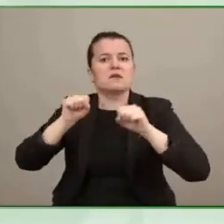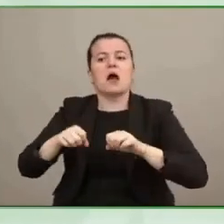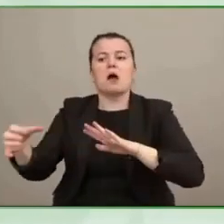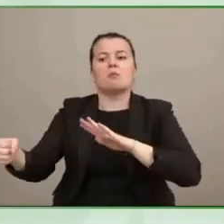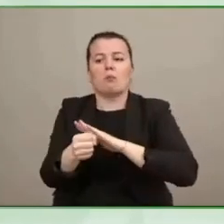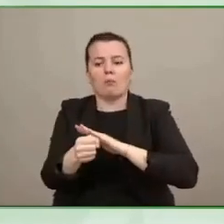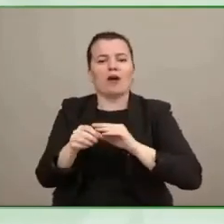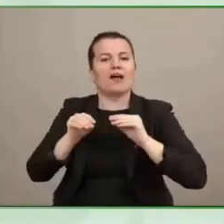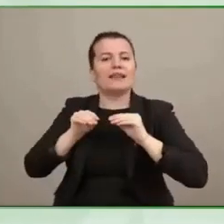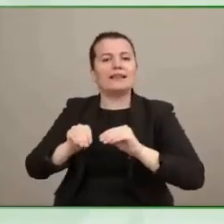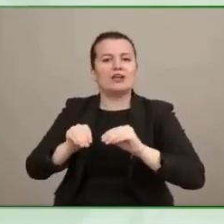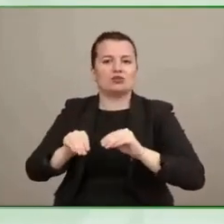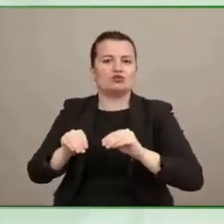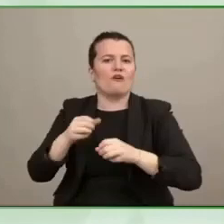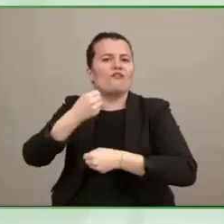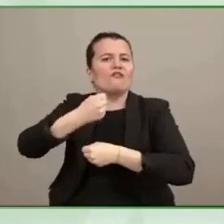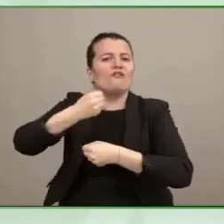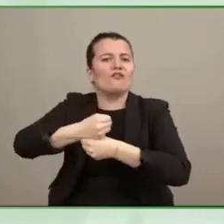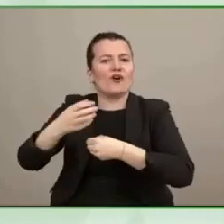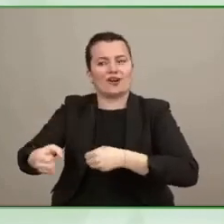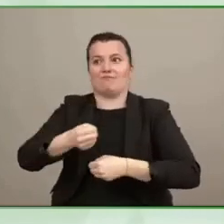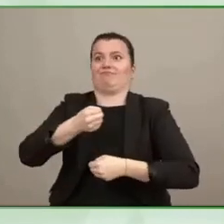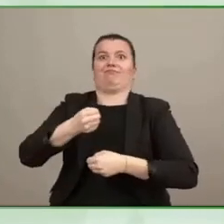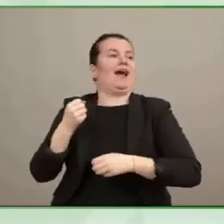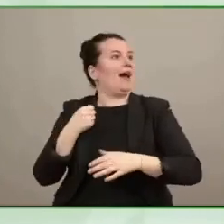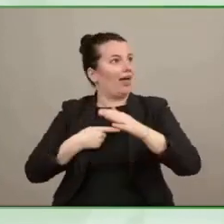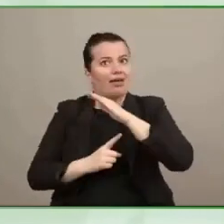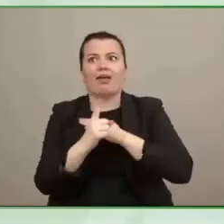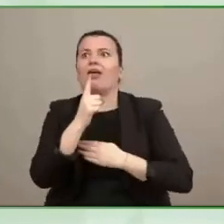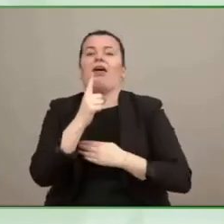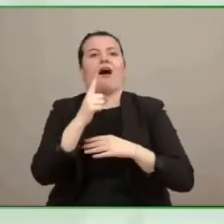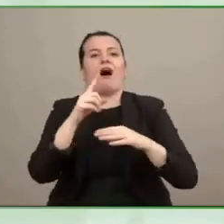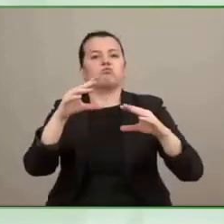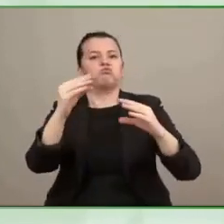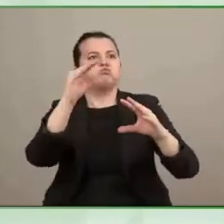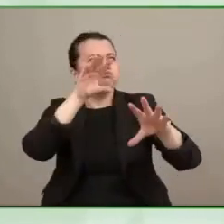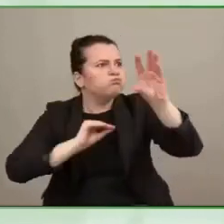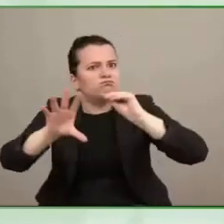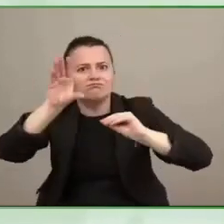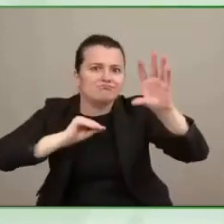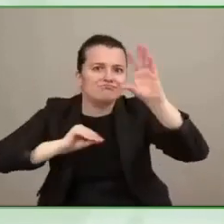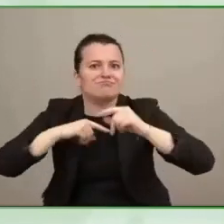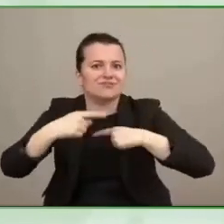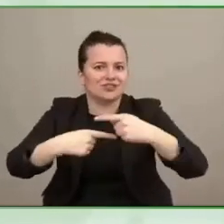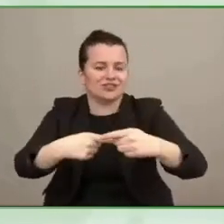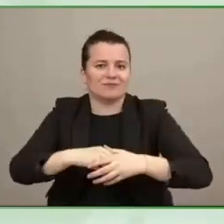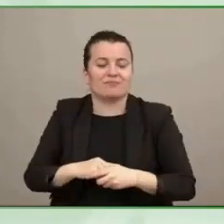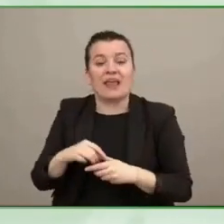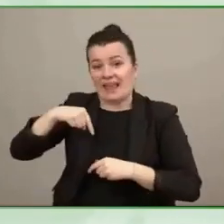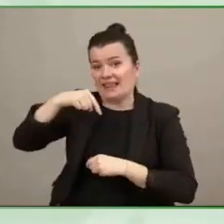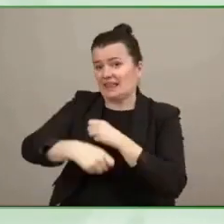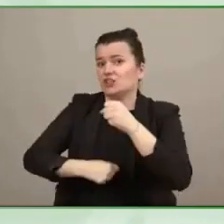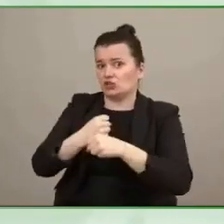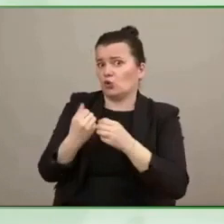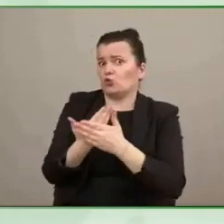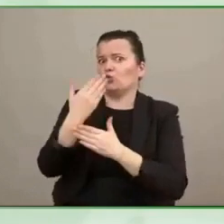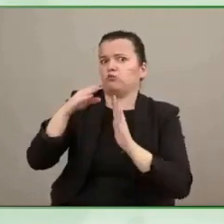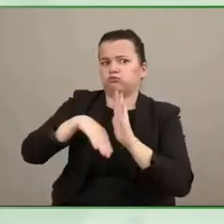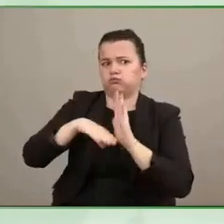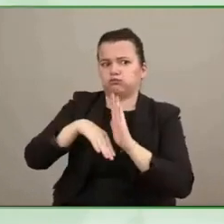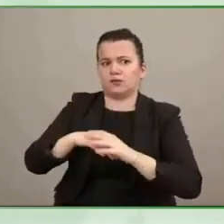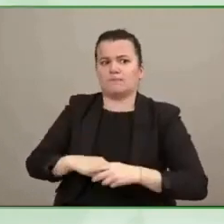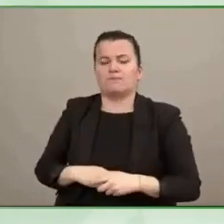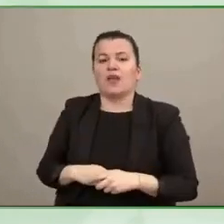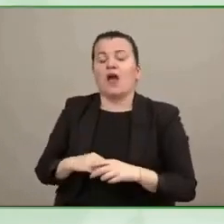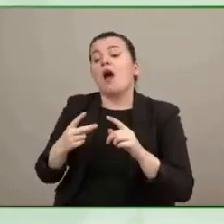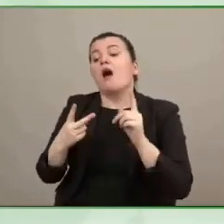issue. This idea come from Sheyaw about another idea to how we can